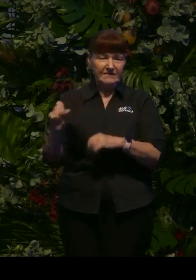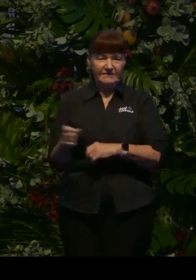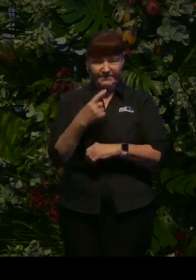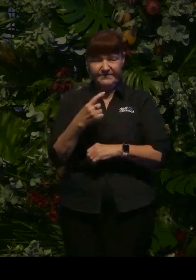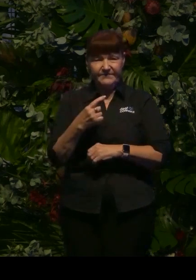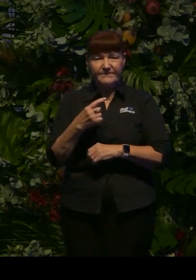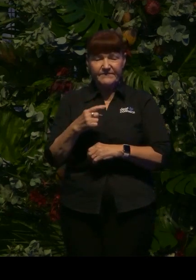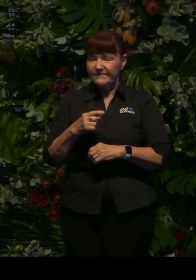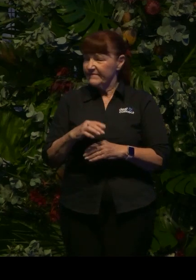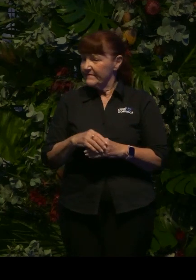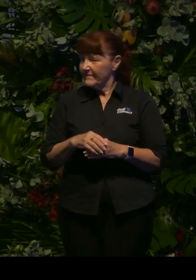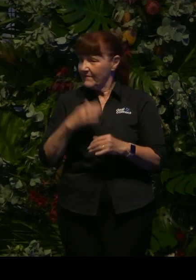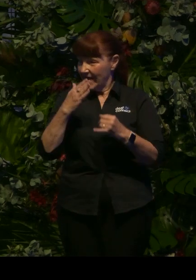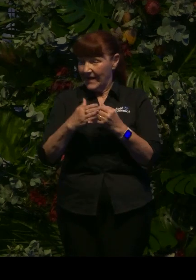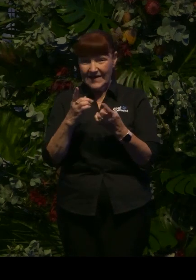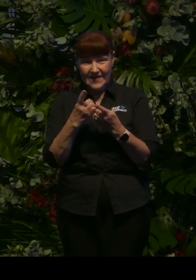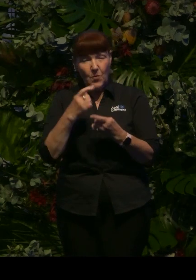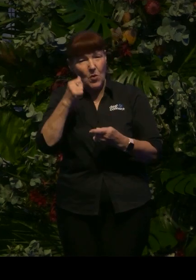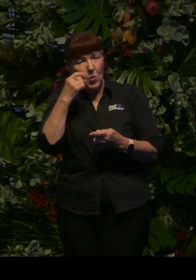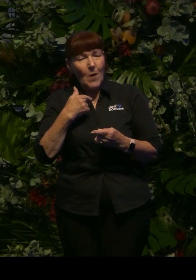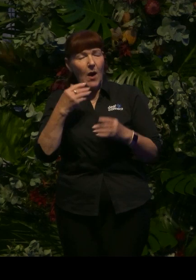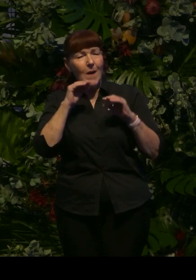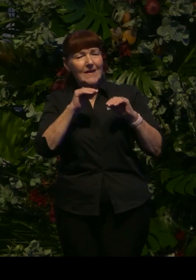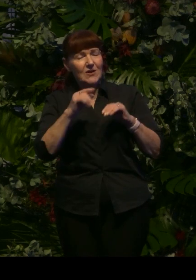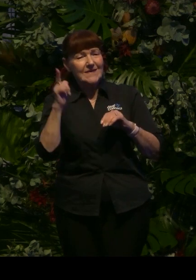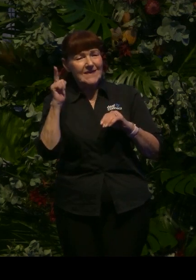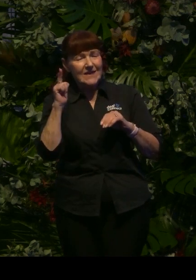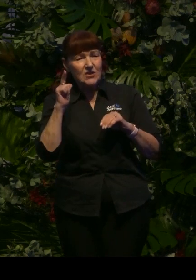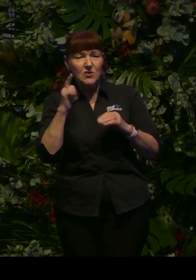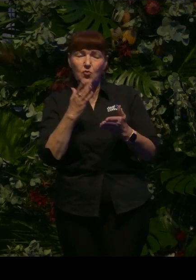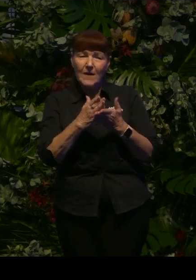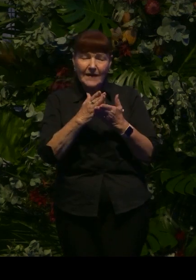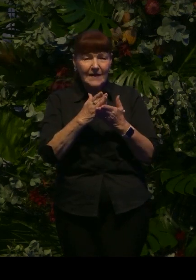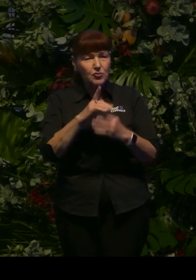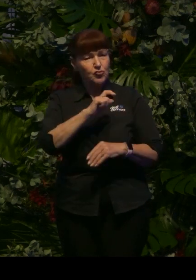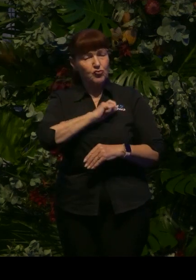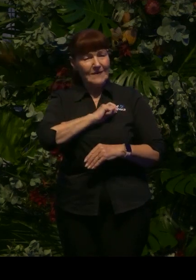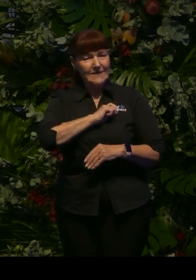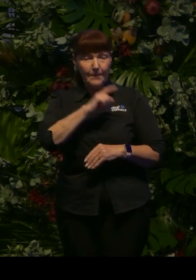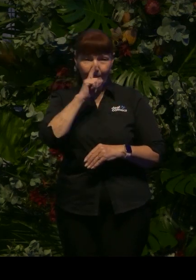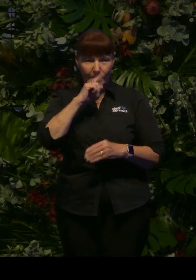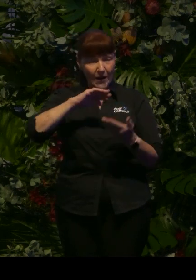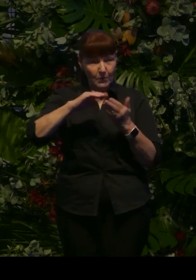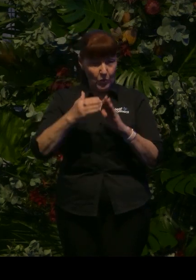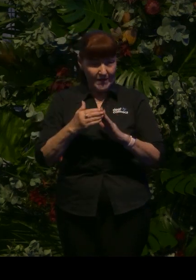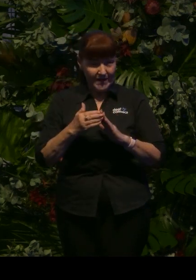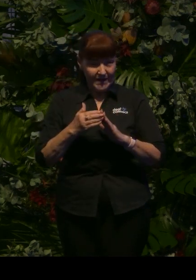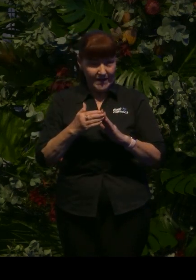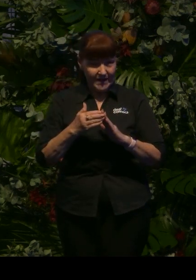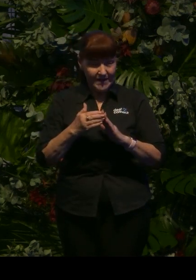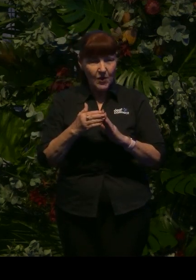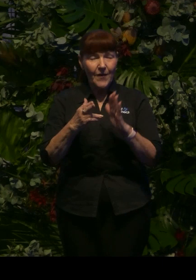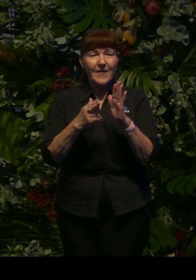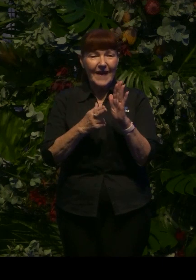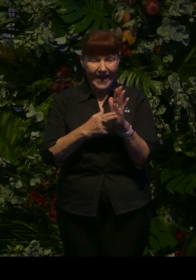Lastly, we know that our educators are some of the most trusted individuals in our communities. So at the NEA, we